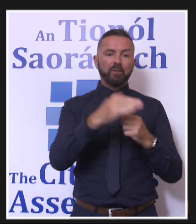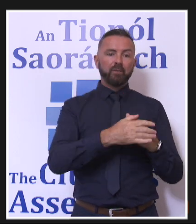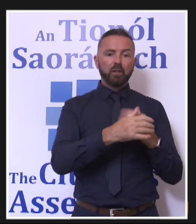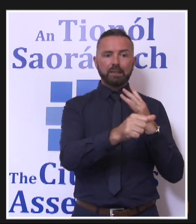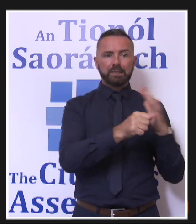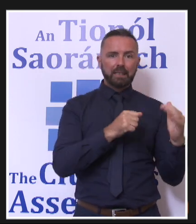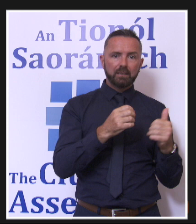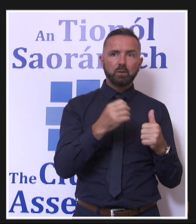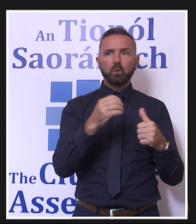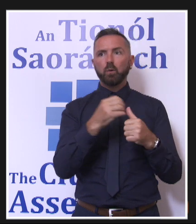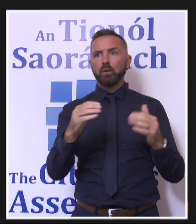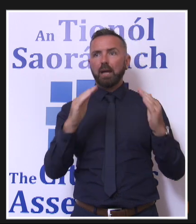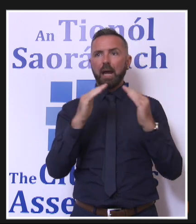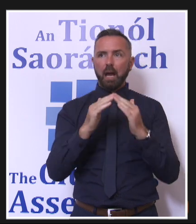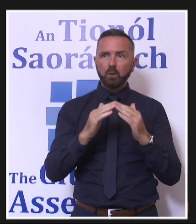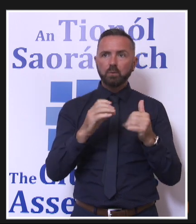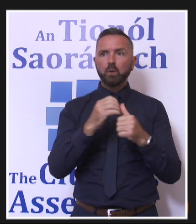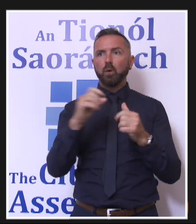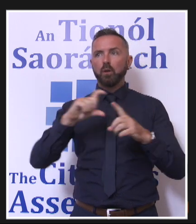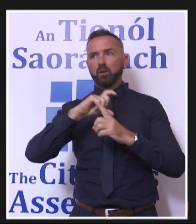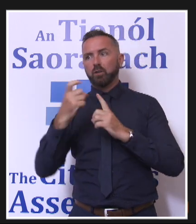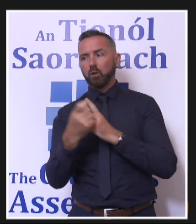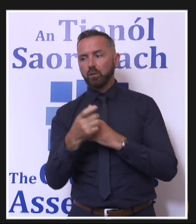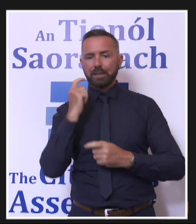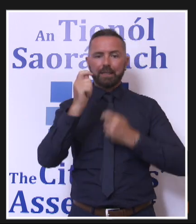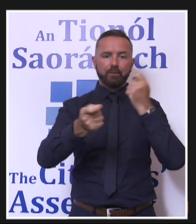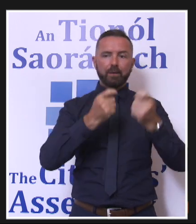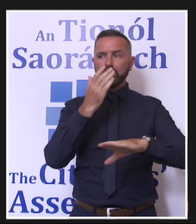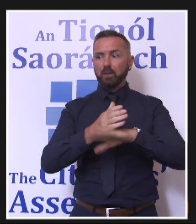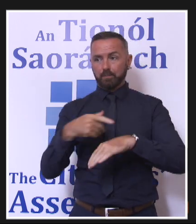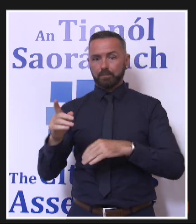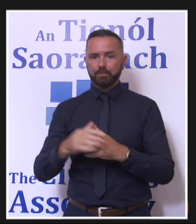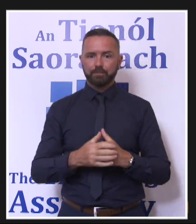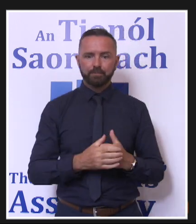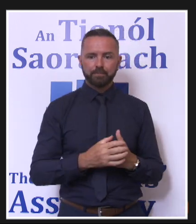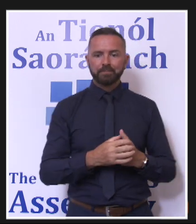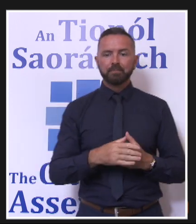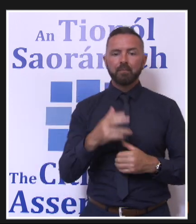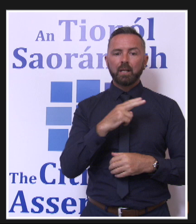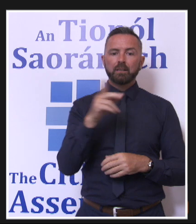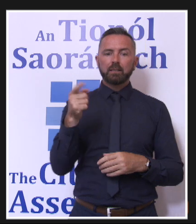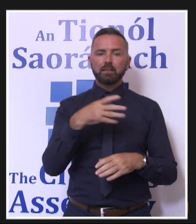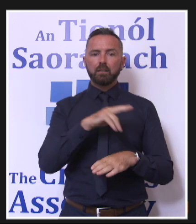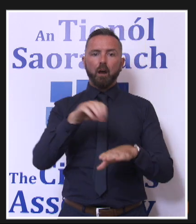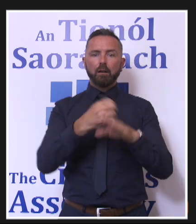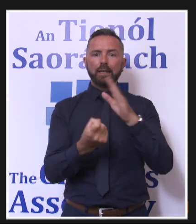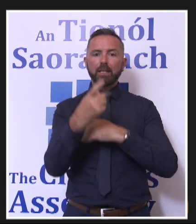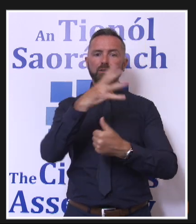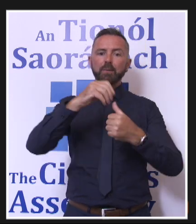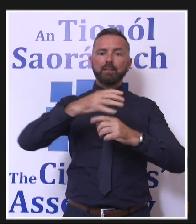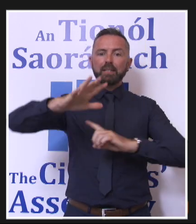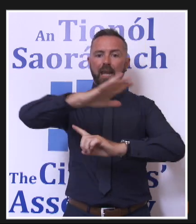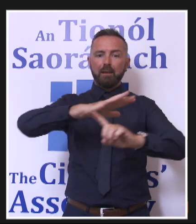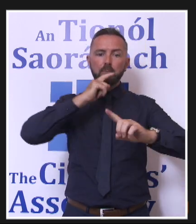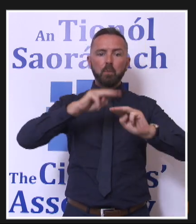lead on housing, another one on culture. And that kind of, it's not on the sort of issues that are specific to the area. It's more just that